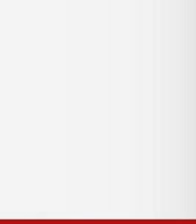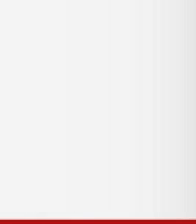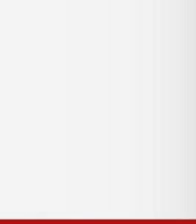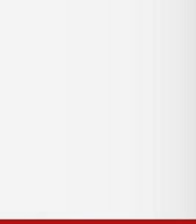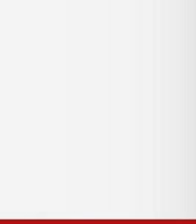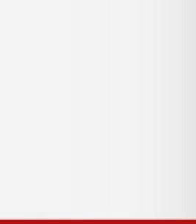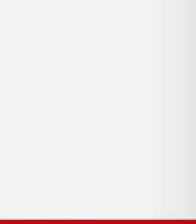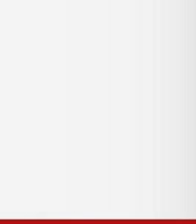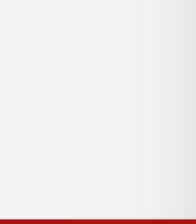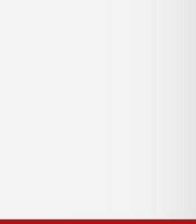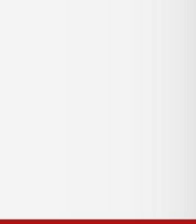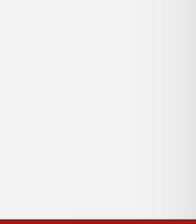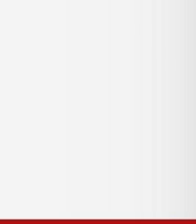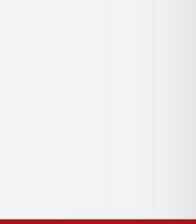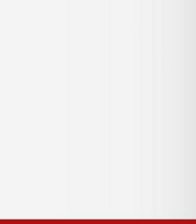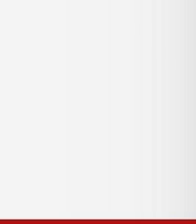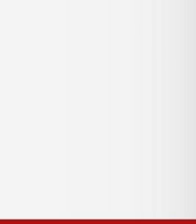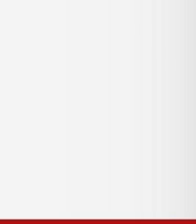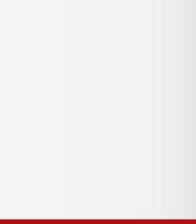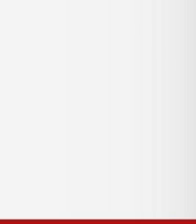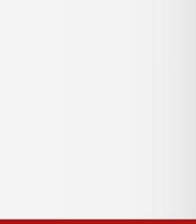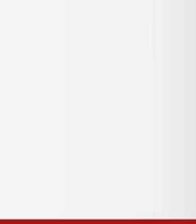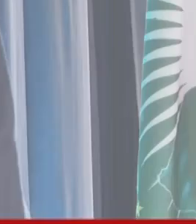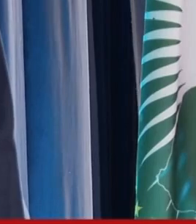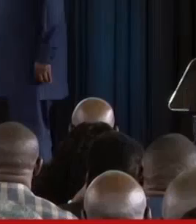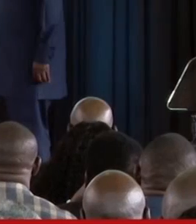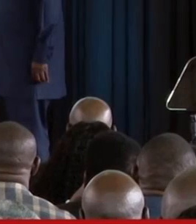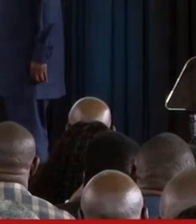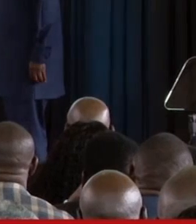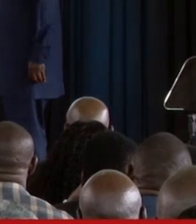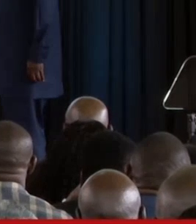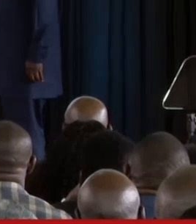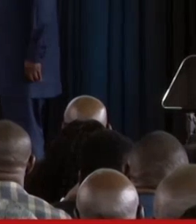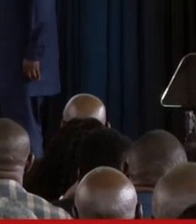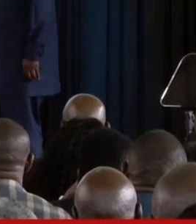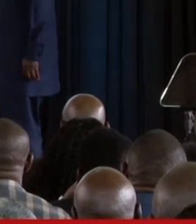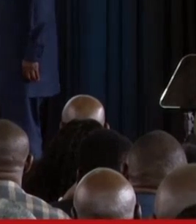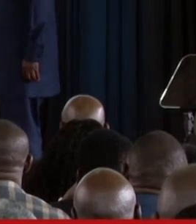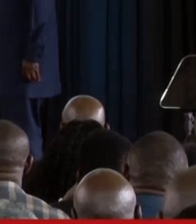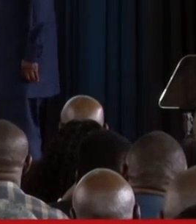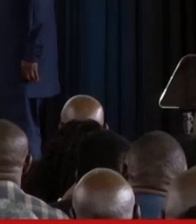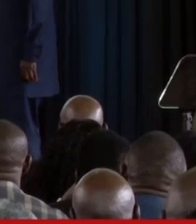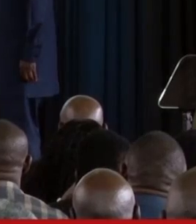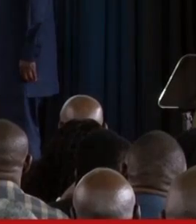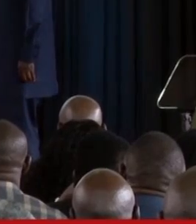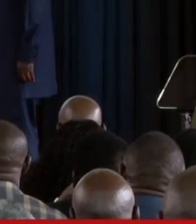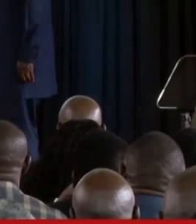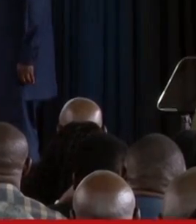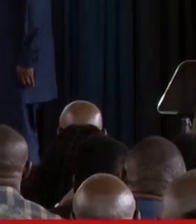Kisumu Governor Anyang' Nyong'o to handle ODM party affairs in Raila's absence.